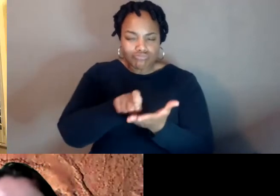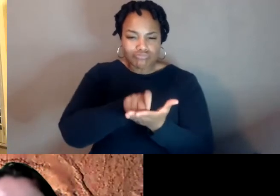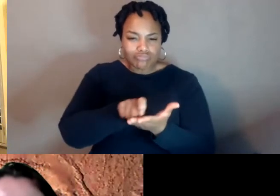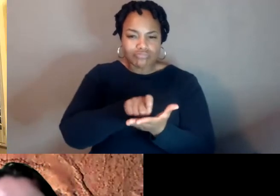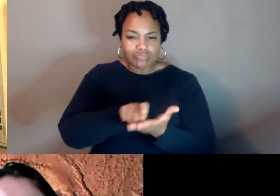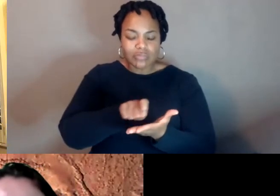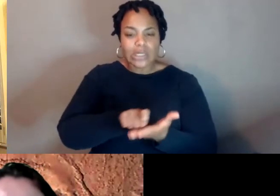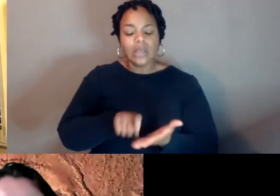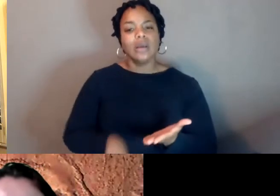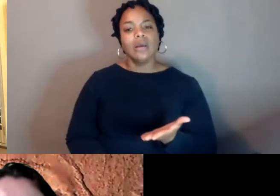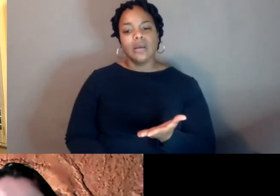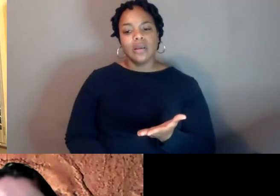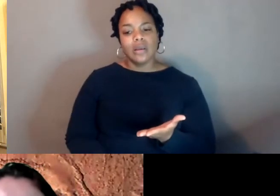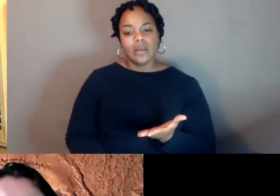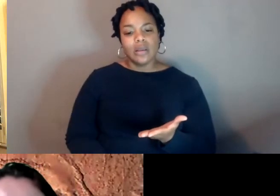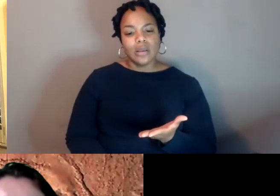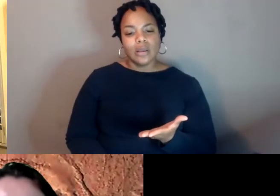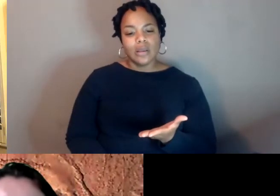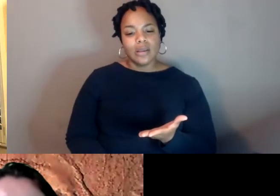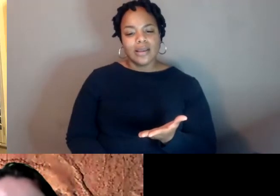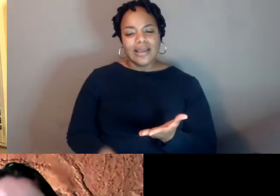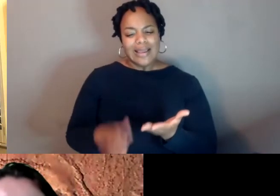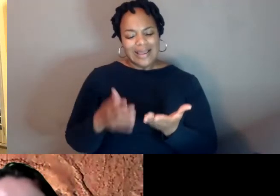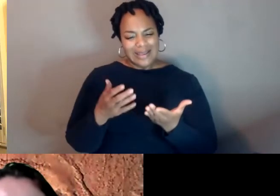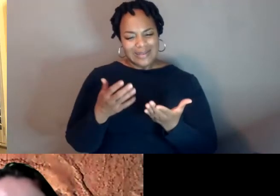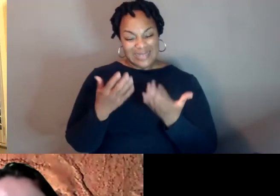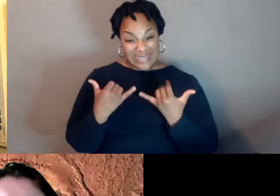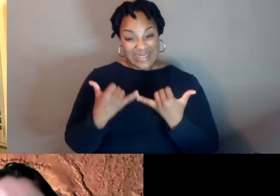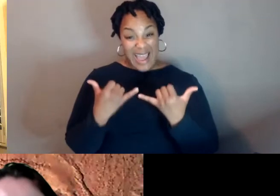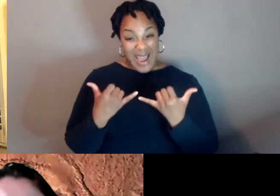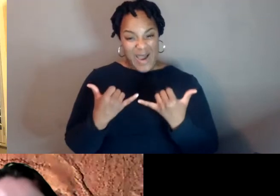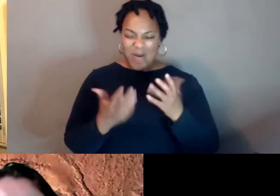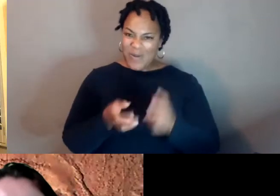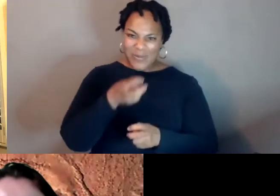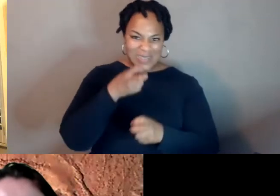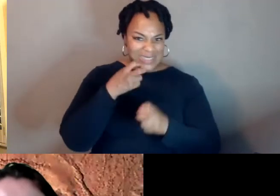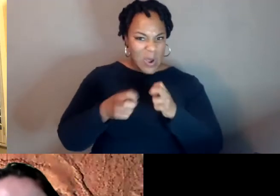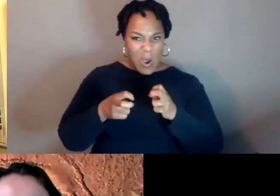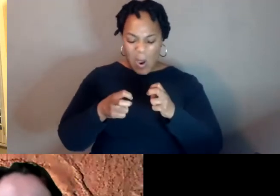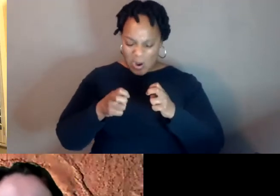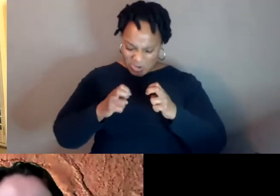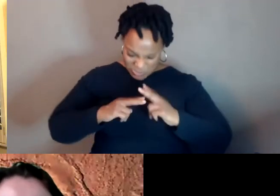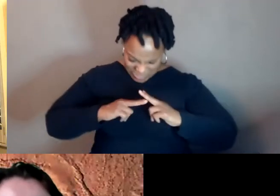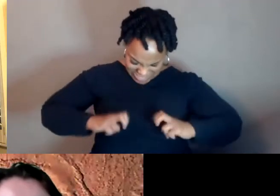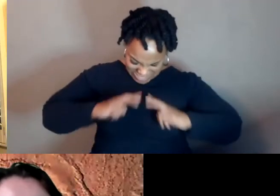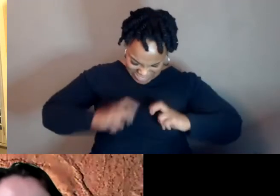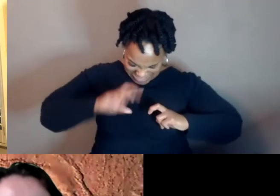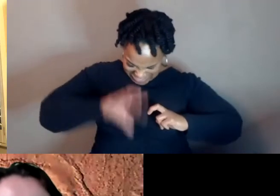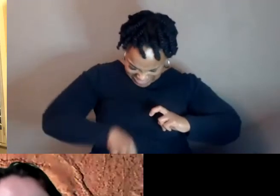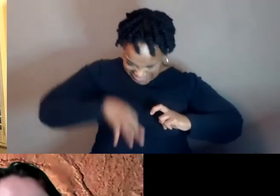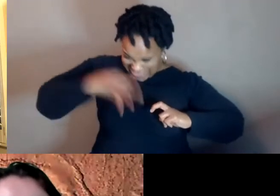It's hard to peel those layers back, because for Black folk